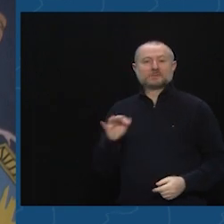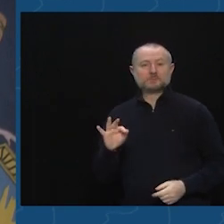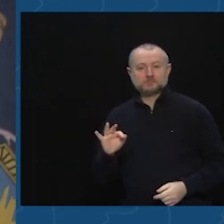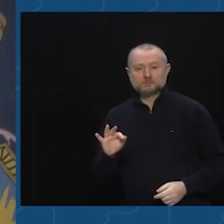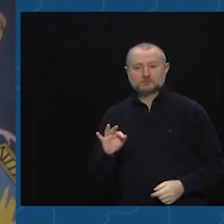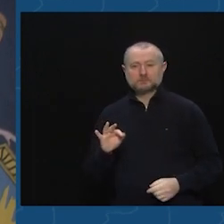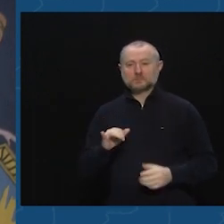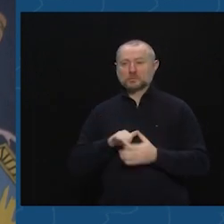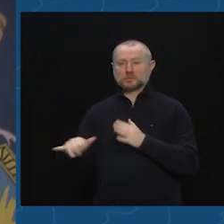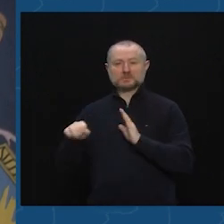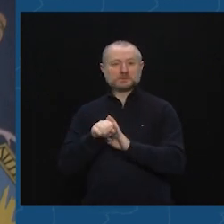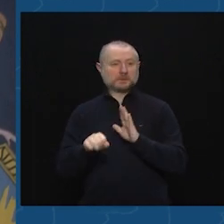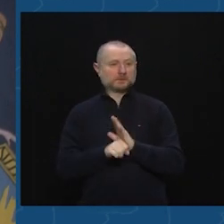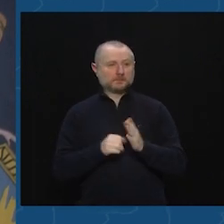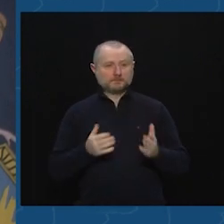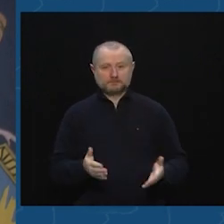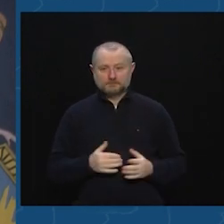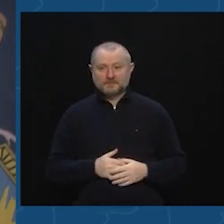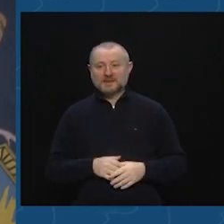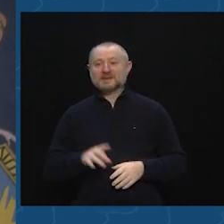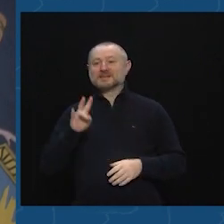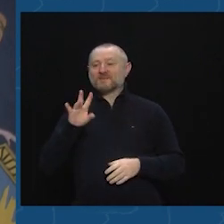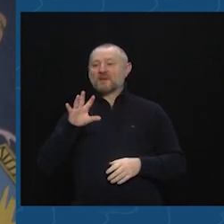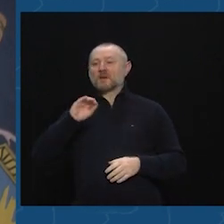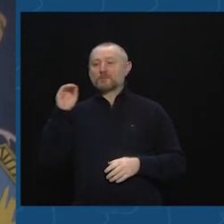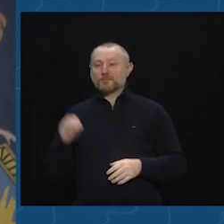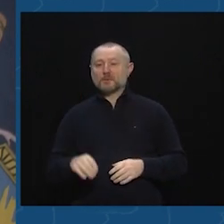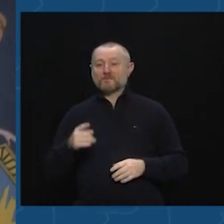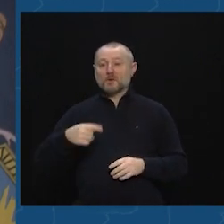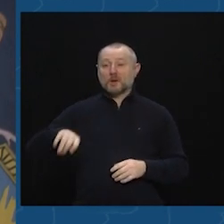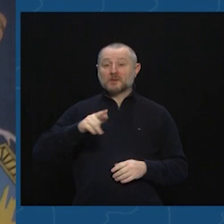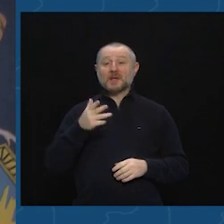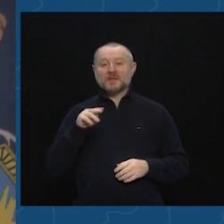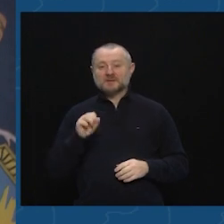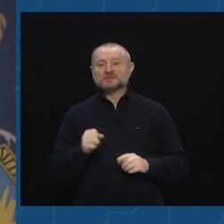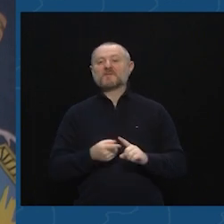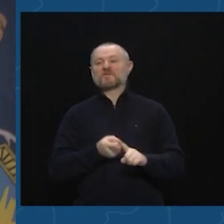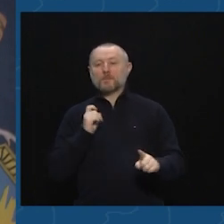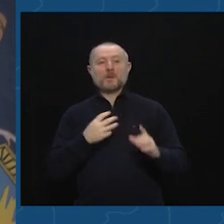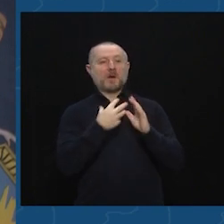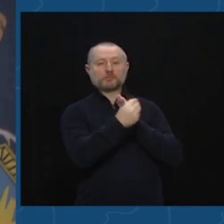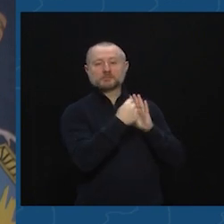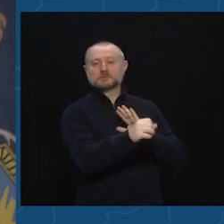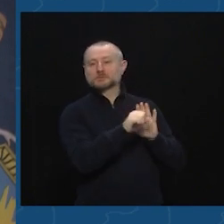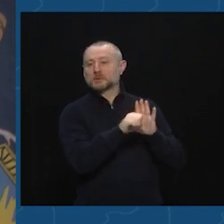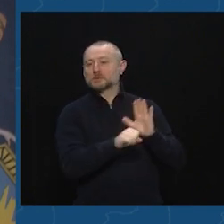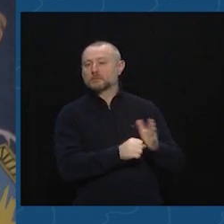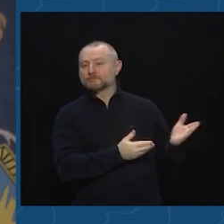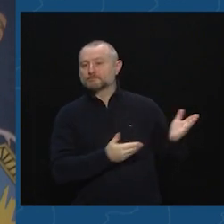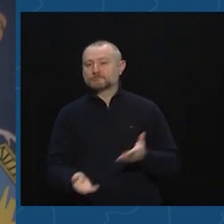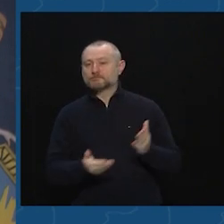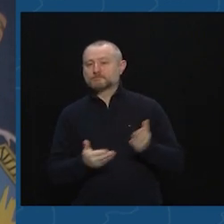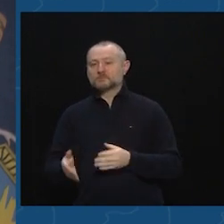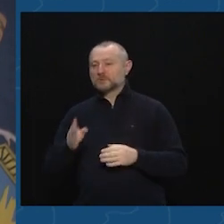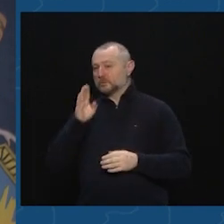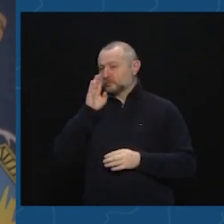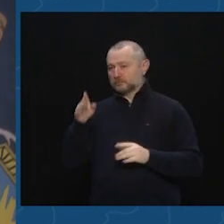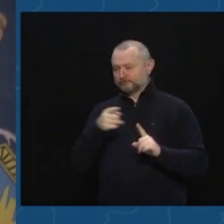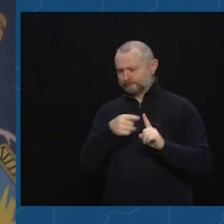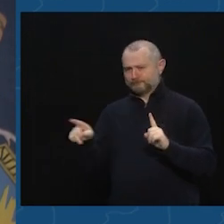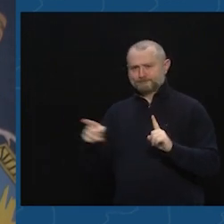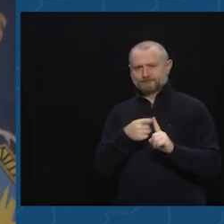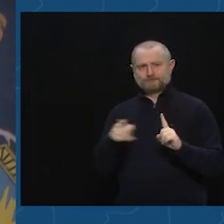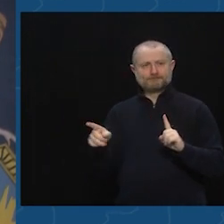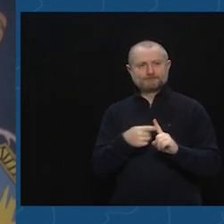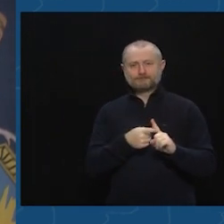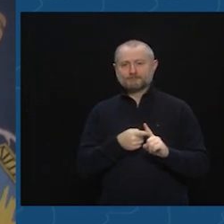75% of the guns committed in those crimes came from out of state. So there is a direct correlation between what is occurring when people walk around, as the